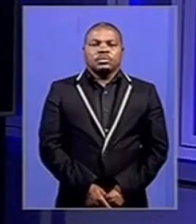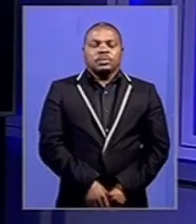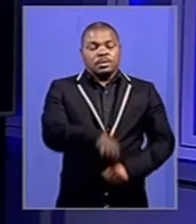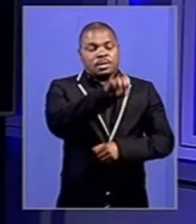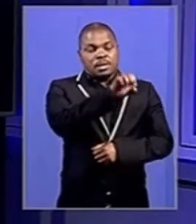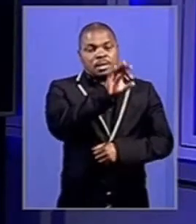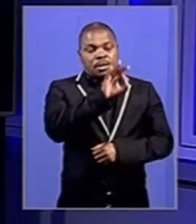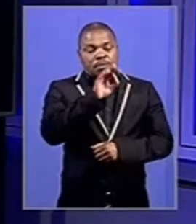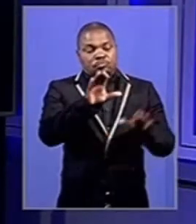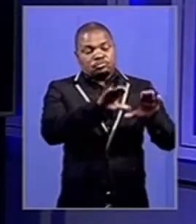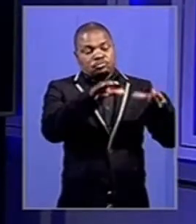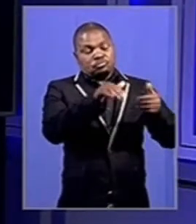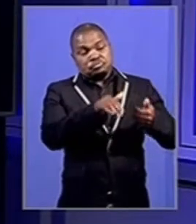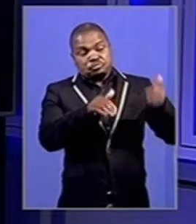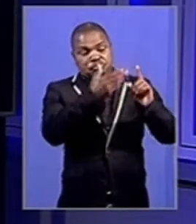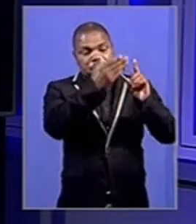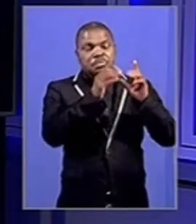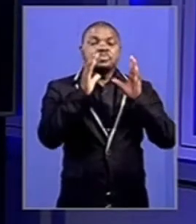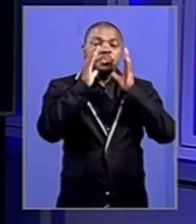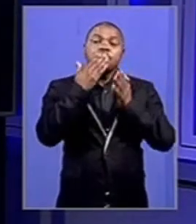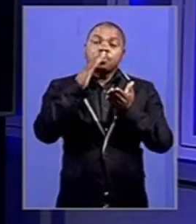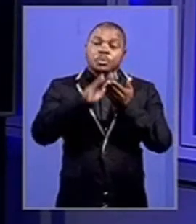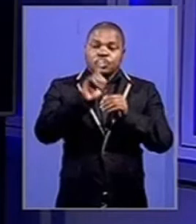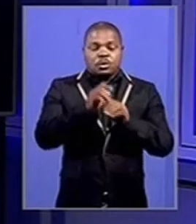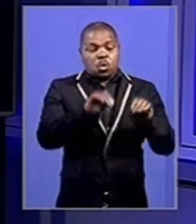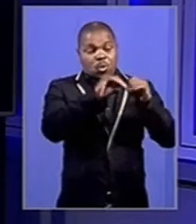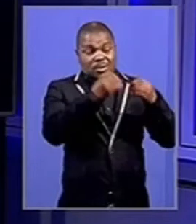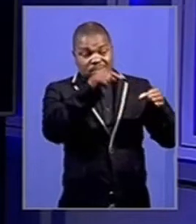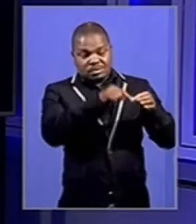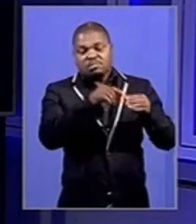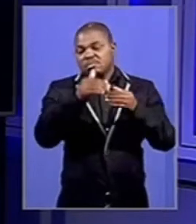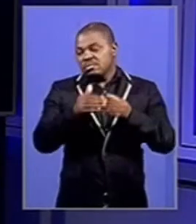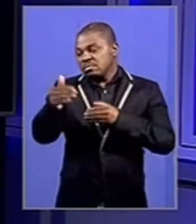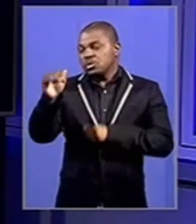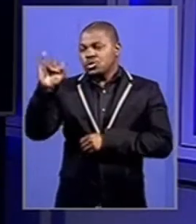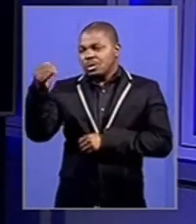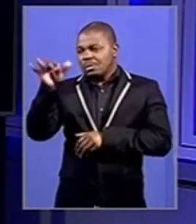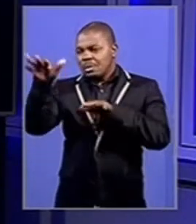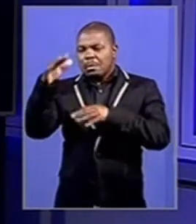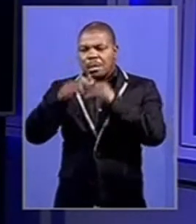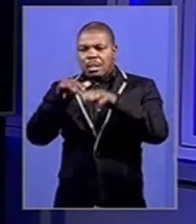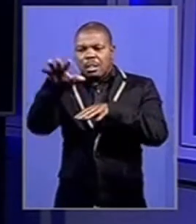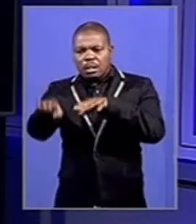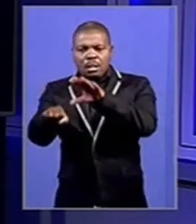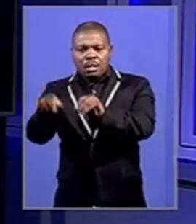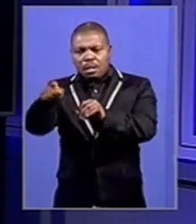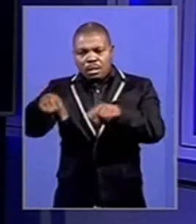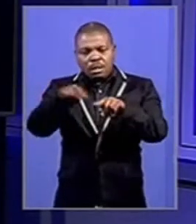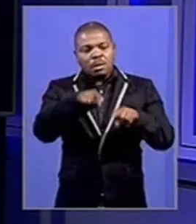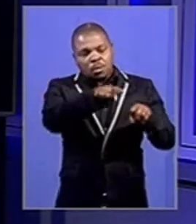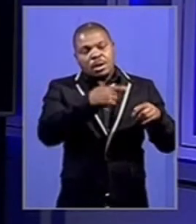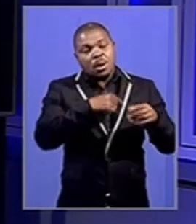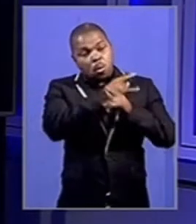Moetapele wa EFF Julius Malema o ikanne gore mokgahlo wa gabo o tla tšea taolo ya meago yeo e thupilwego ka toropong kgolo